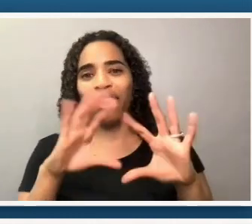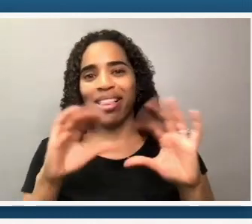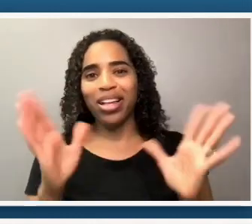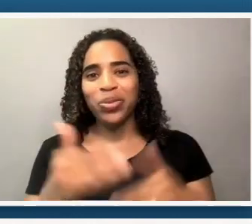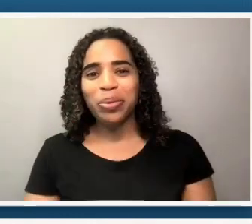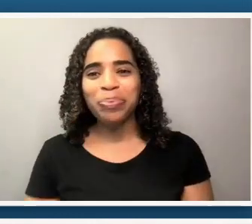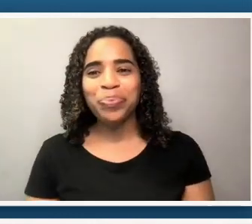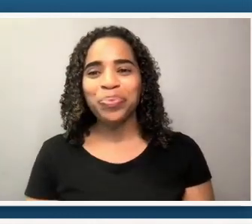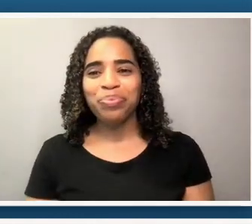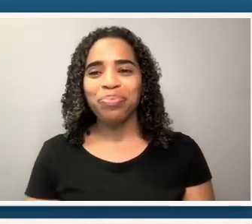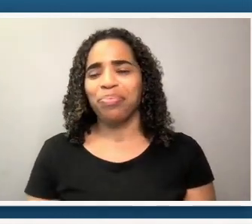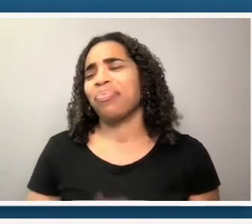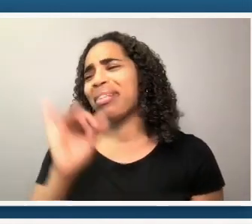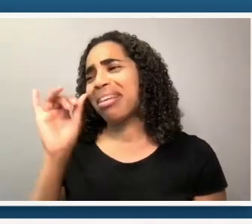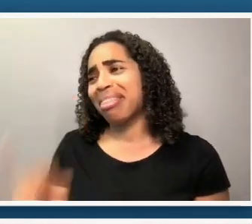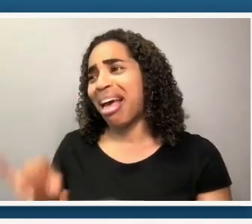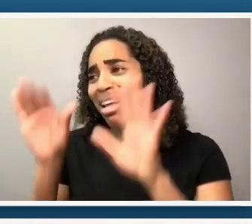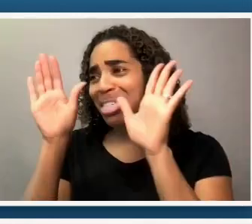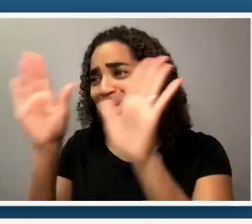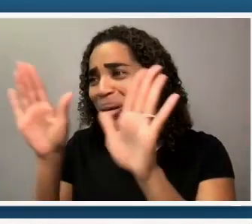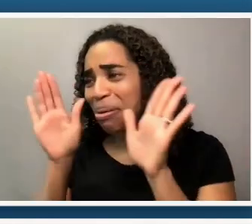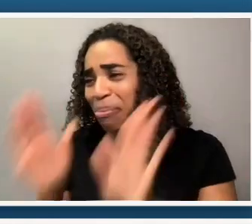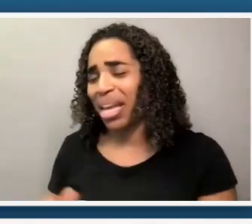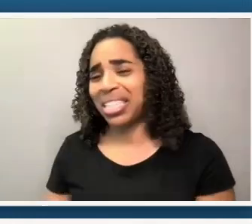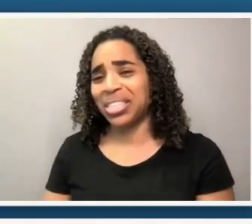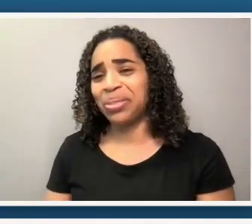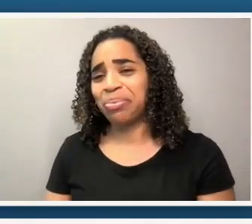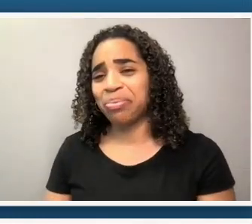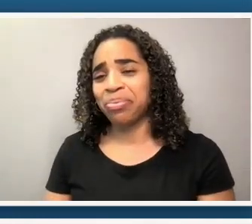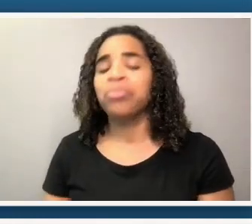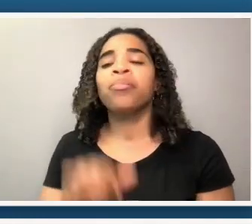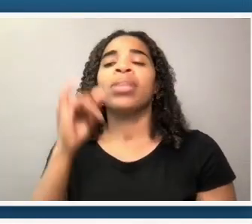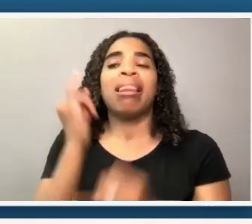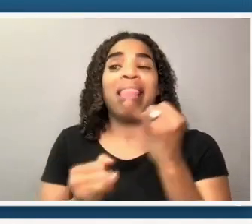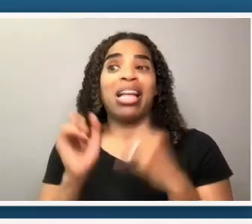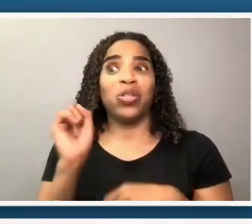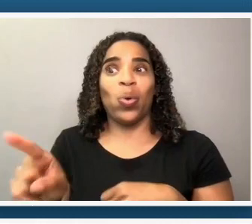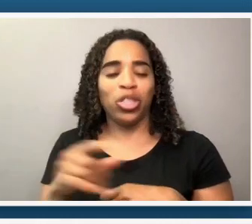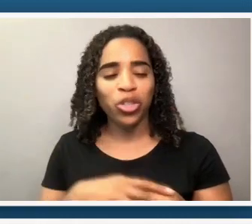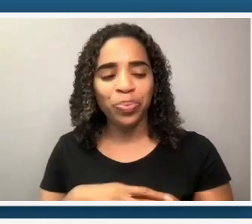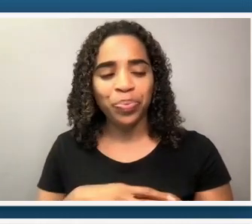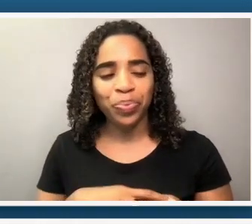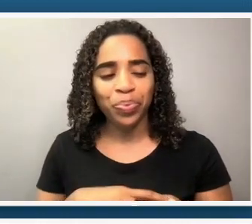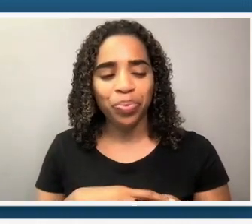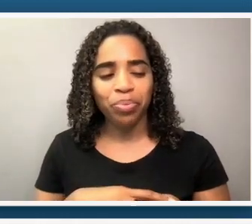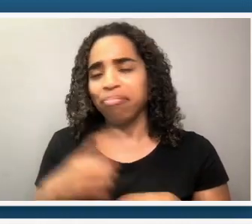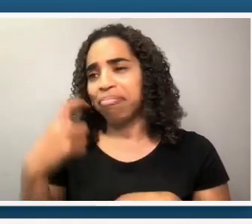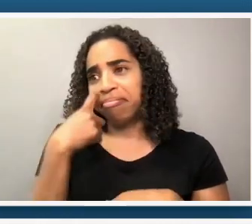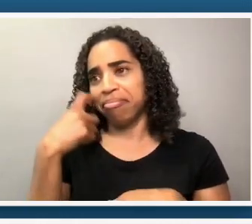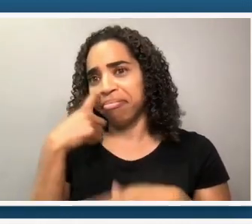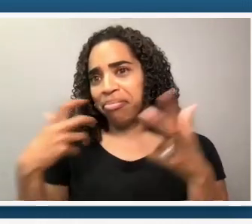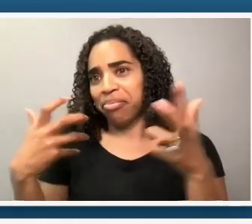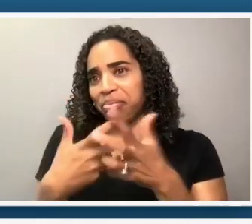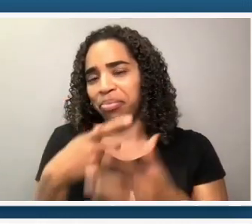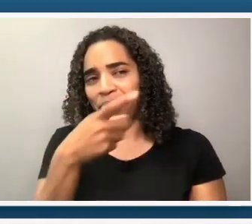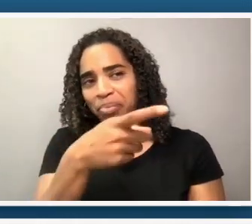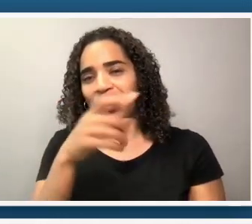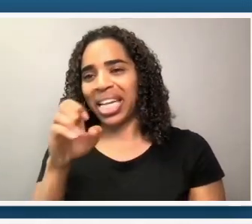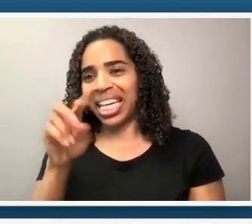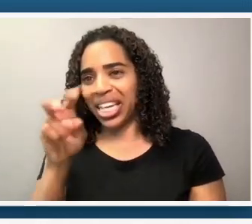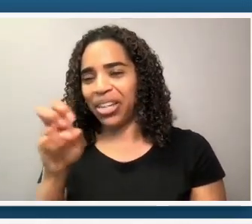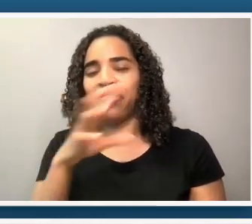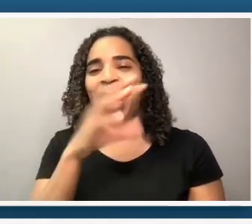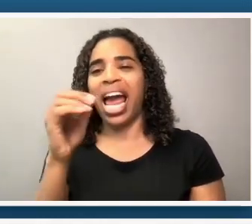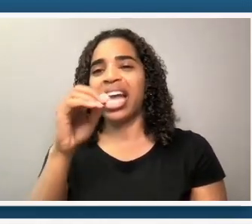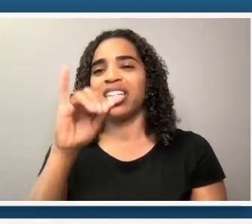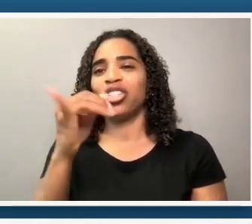That's fantastic, Sher. And my final question for you is going to be the same as the one I shared with Eve and Jason. Do you